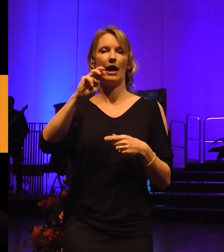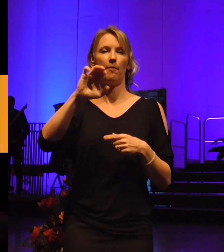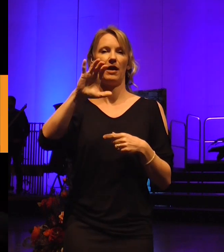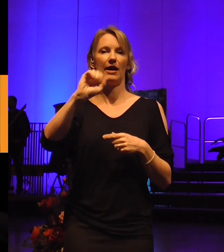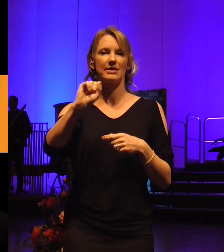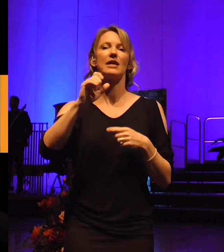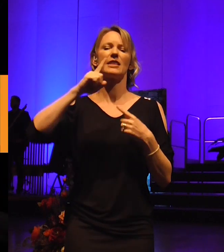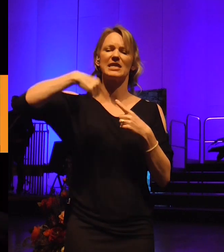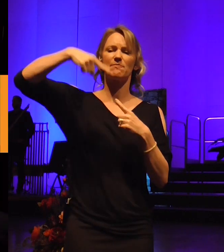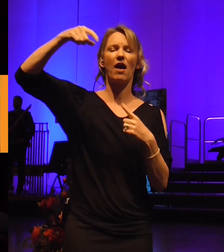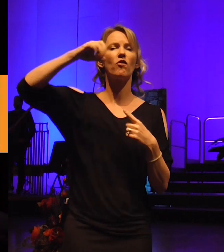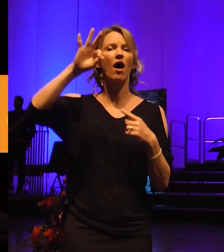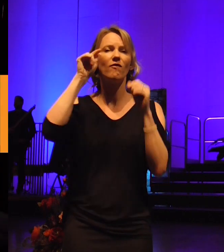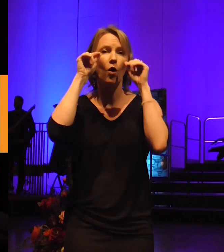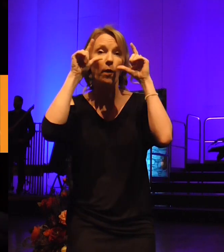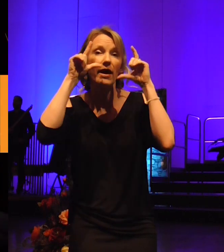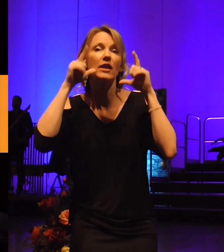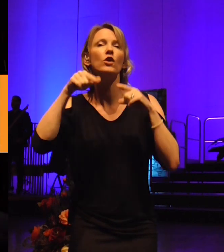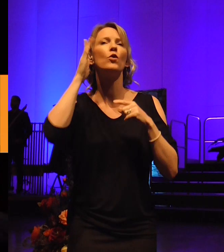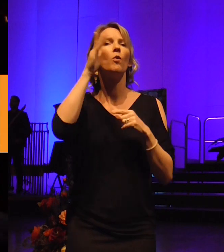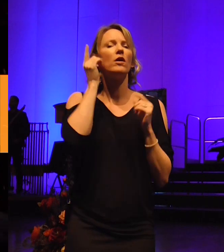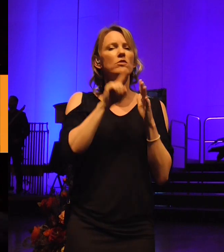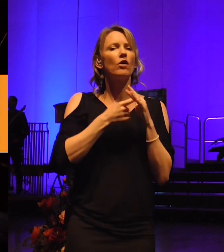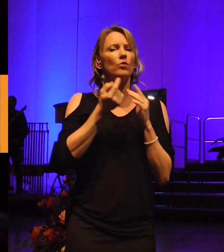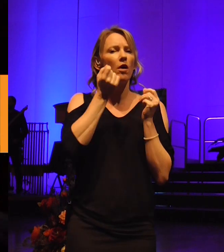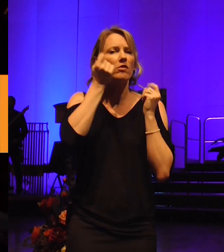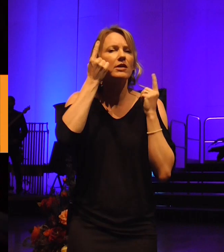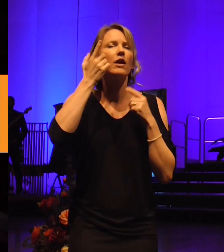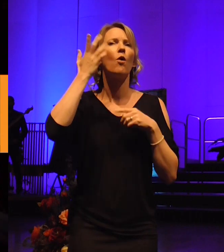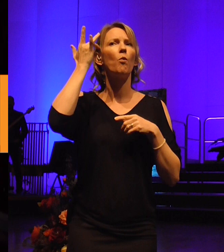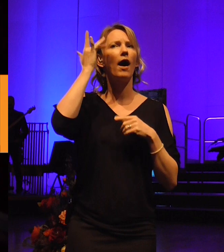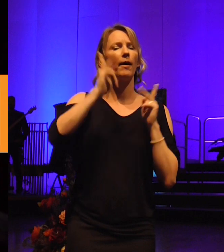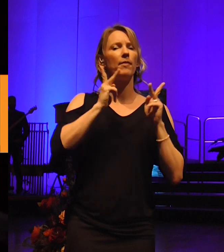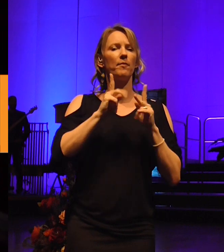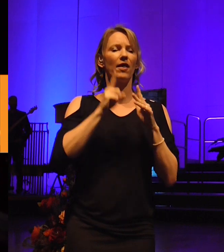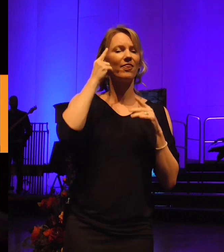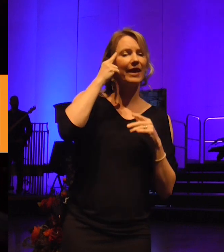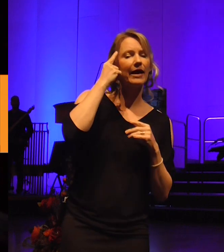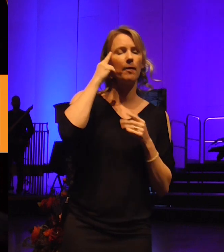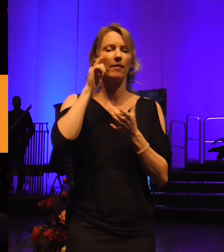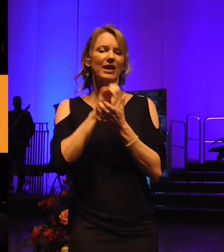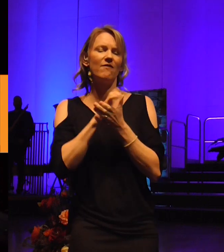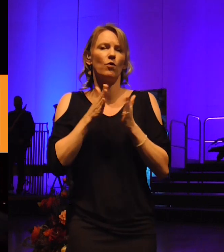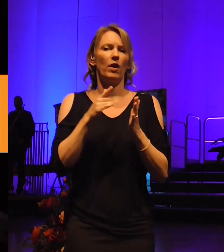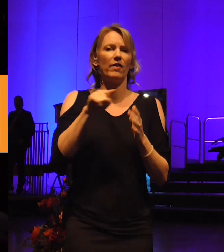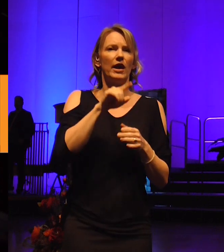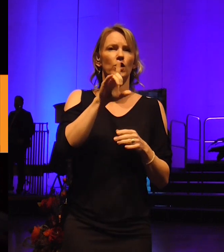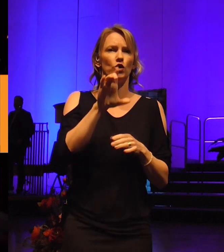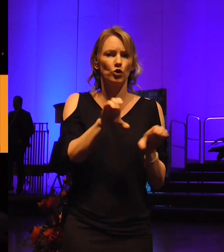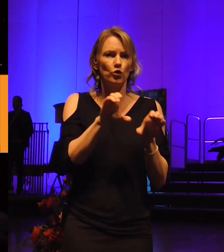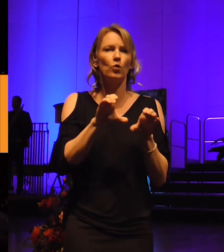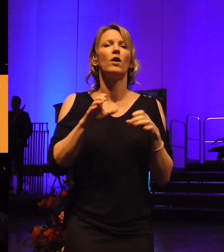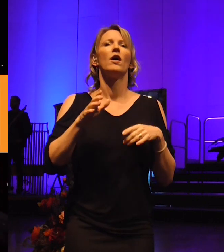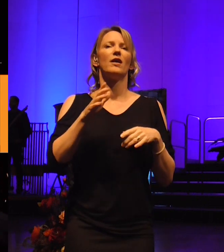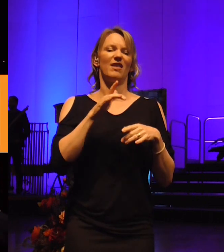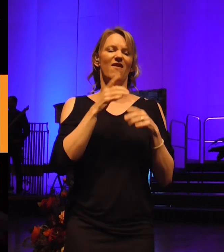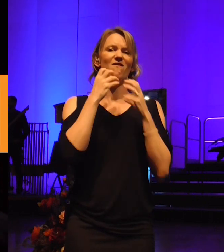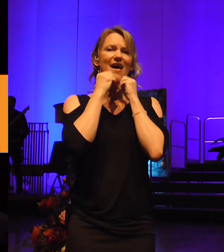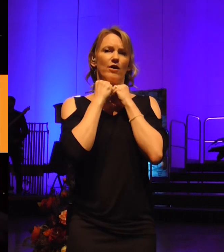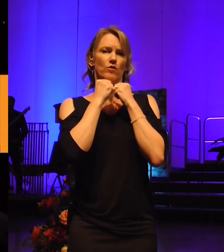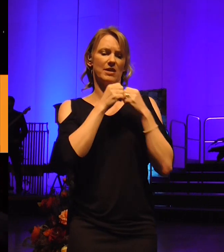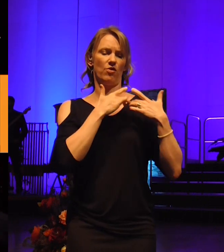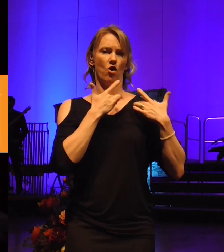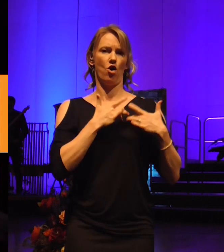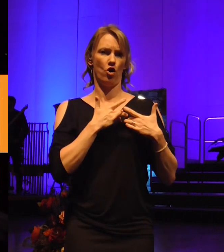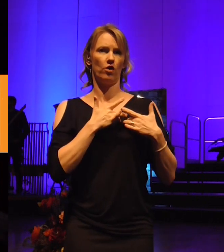workshop called the Spiral of Awakening. You'll come to understand why people think and believe the way they do, the values at the heart of it all. And I think